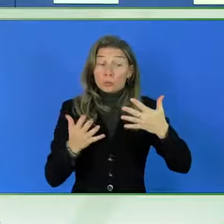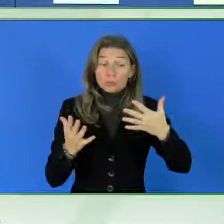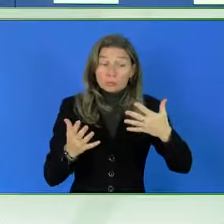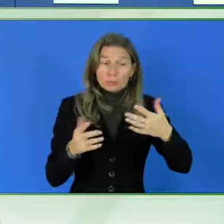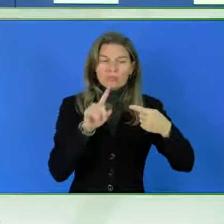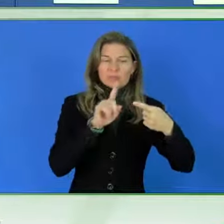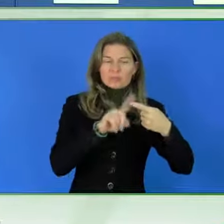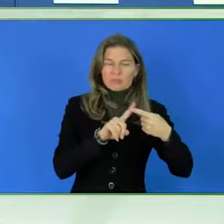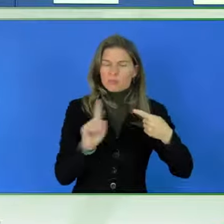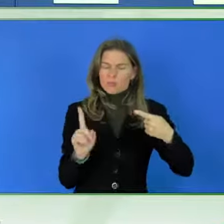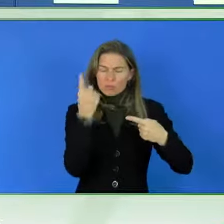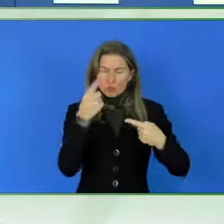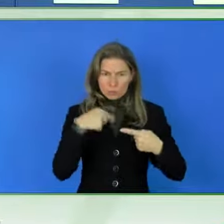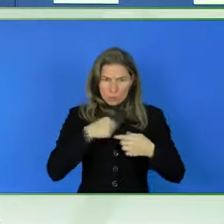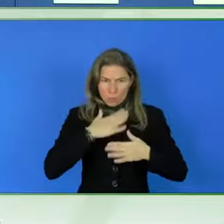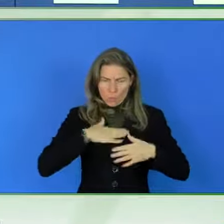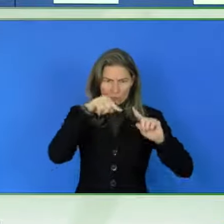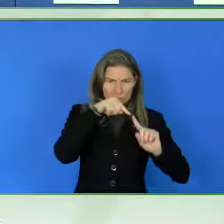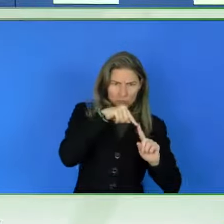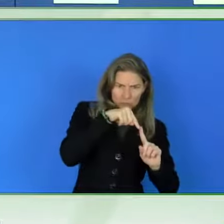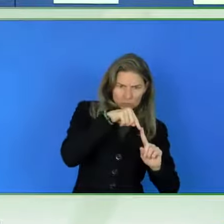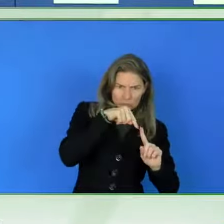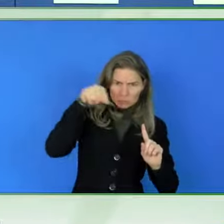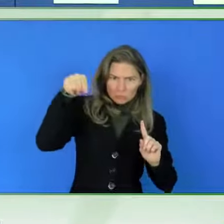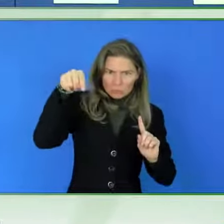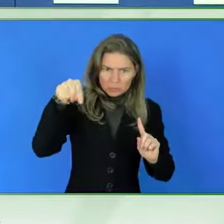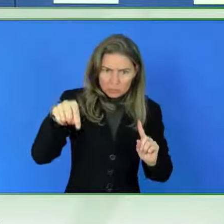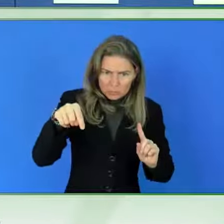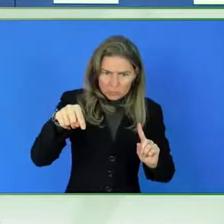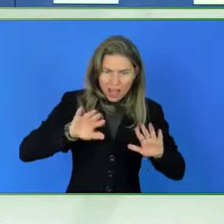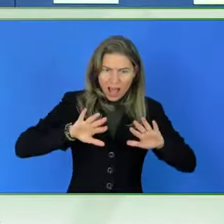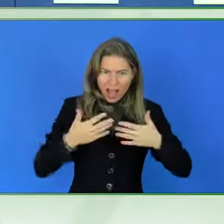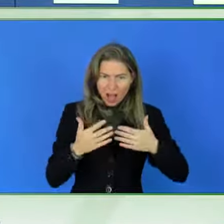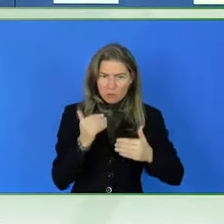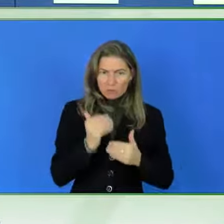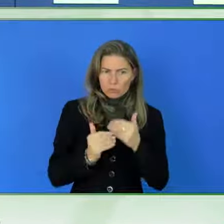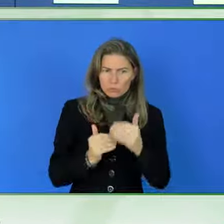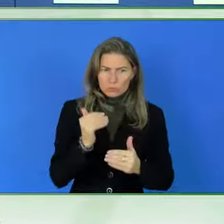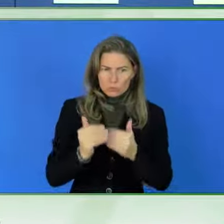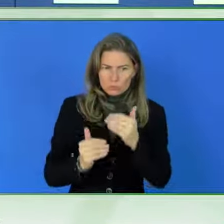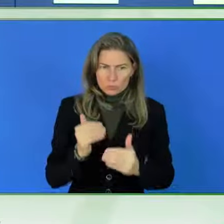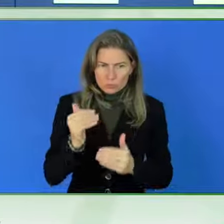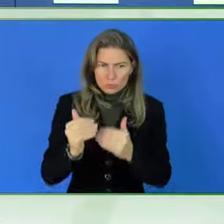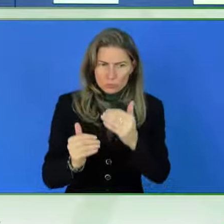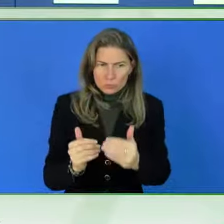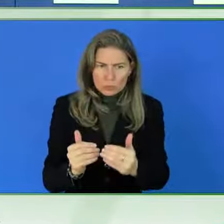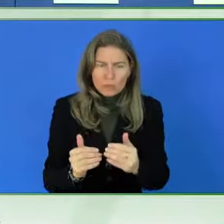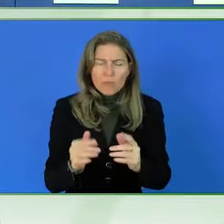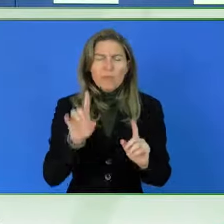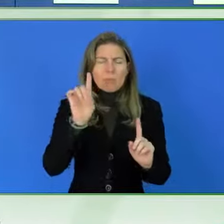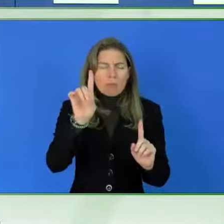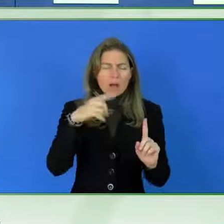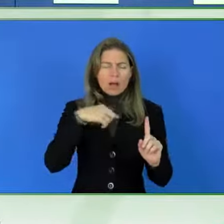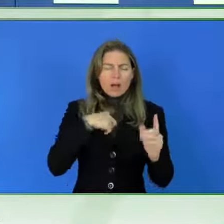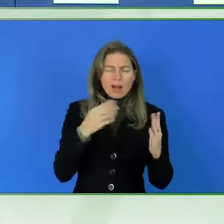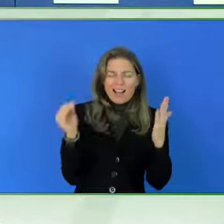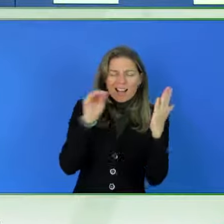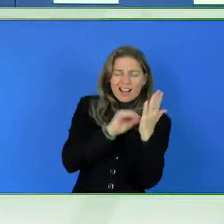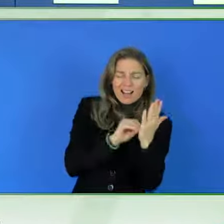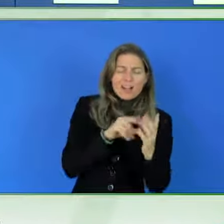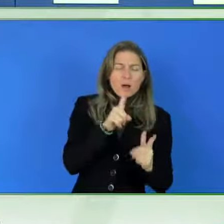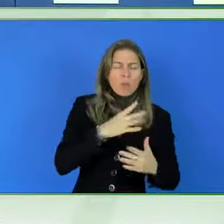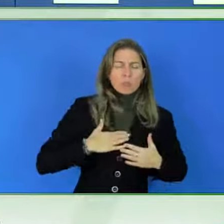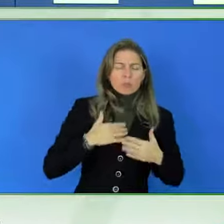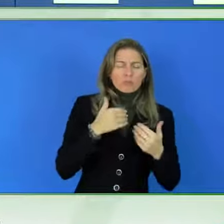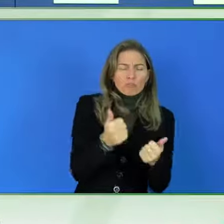individual personal skills and preferences. We take into account transport stops preferences, steepness, and even we